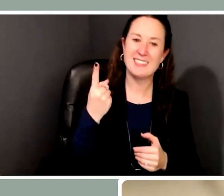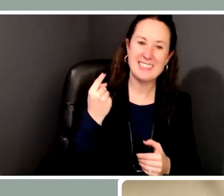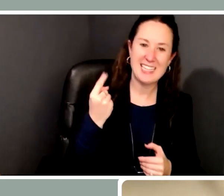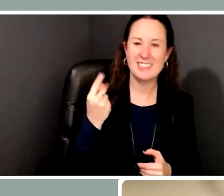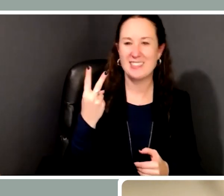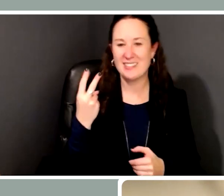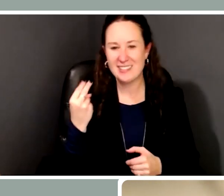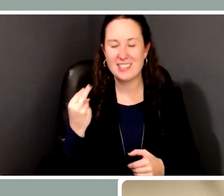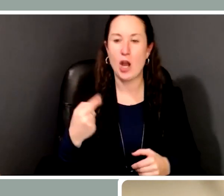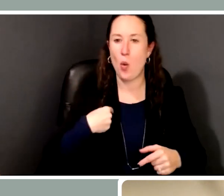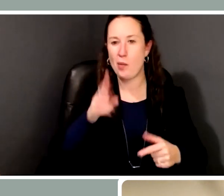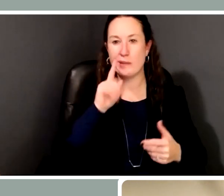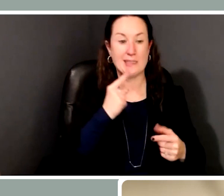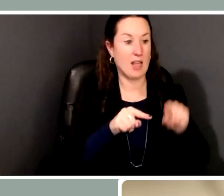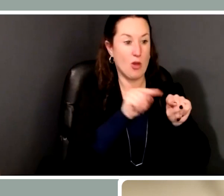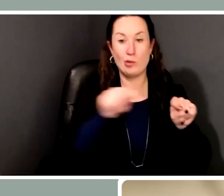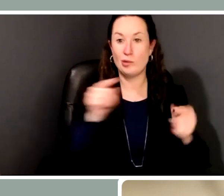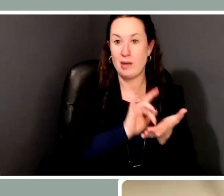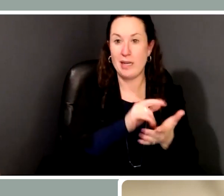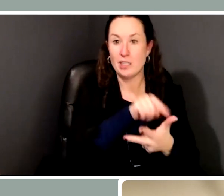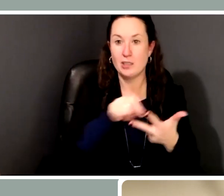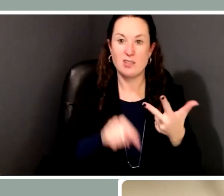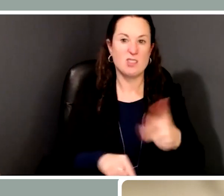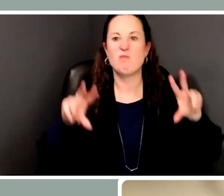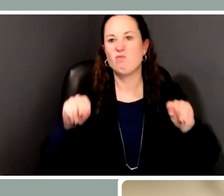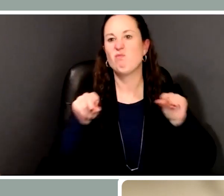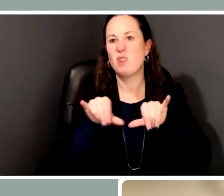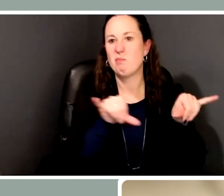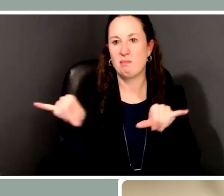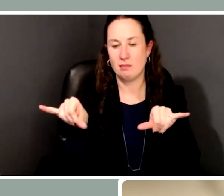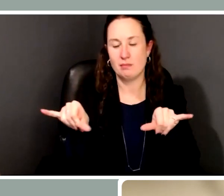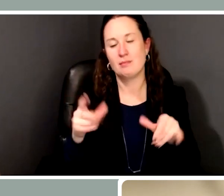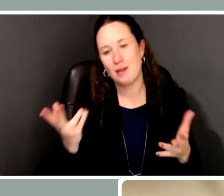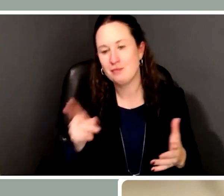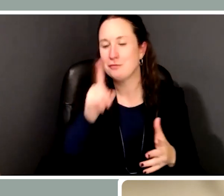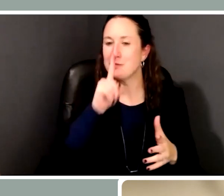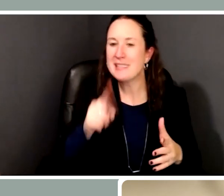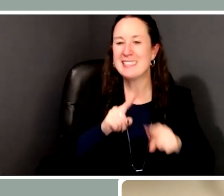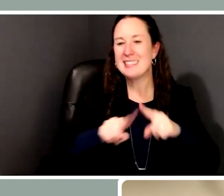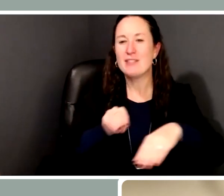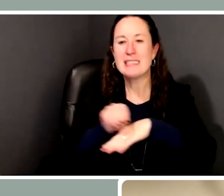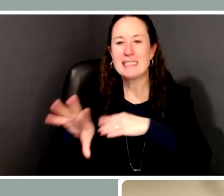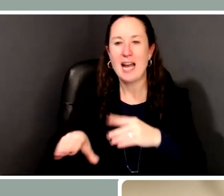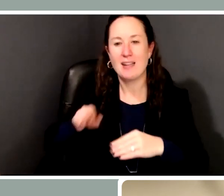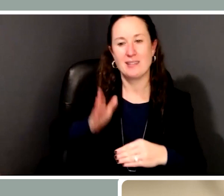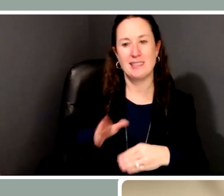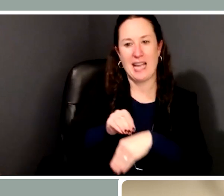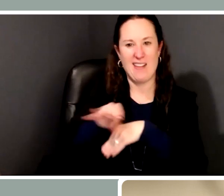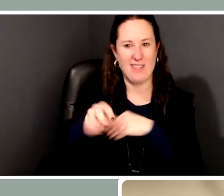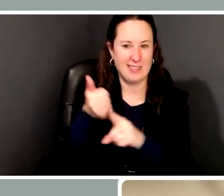ago, we would have said no. I mean, there are differences. They clearly have some differences because they have differences in side effects. So they have to be somewhat different